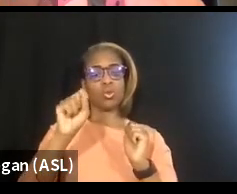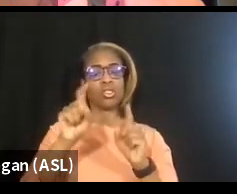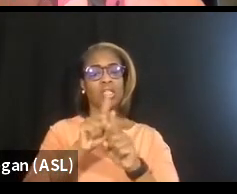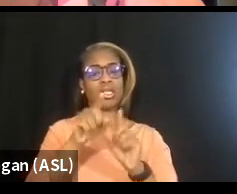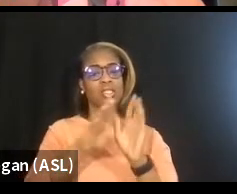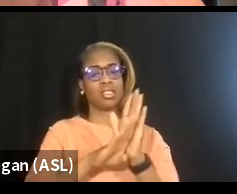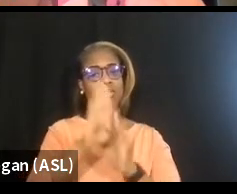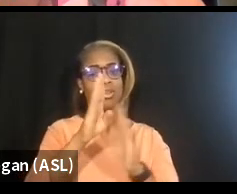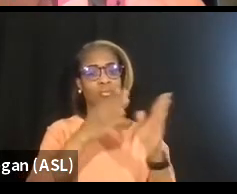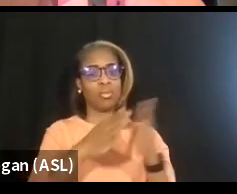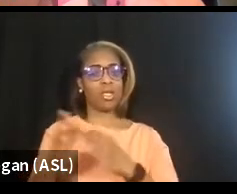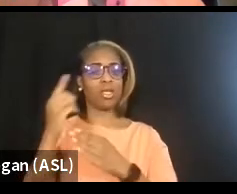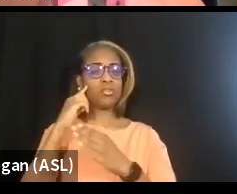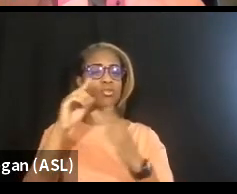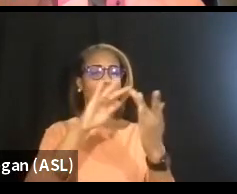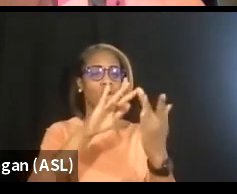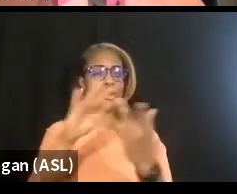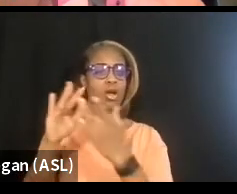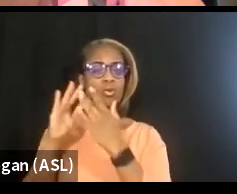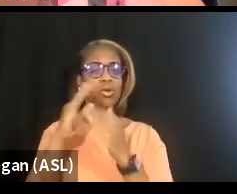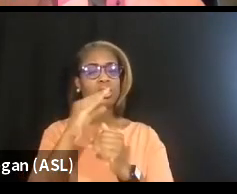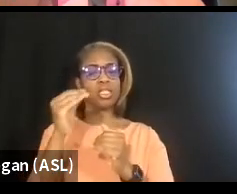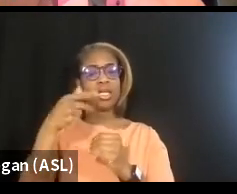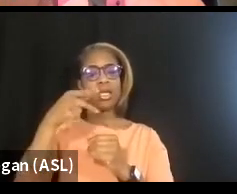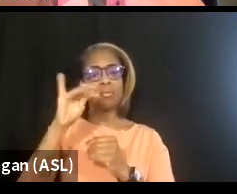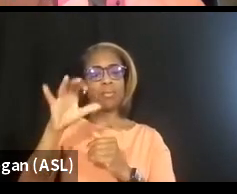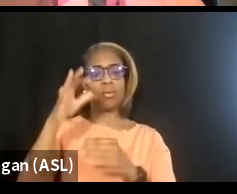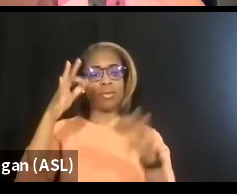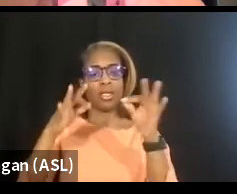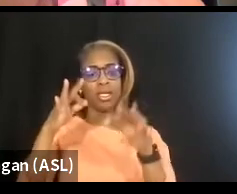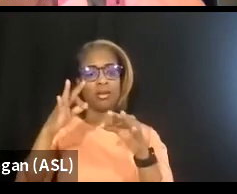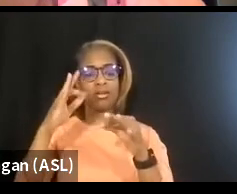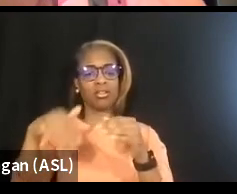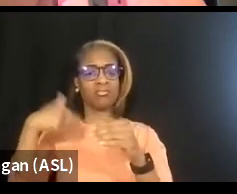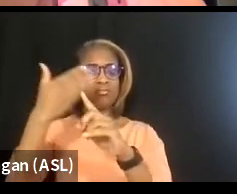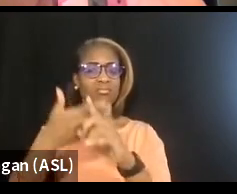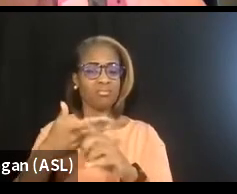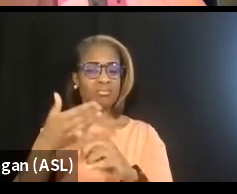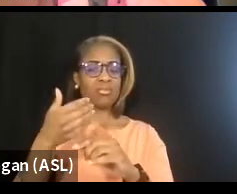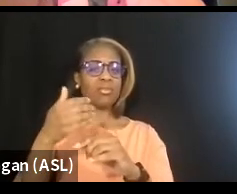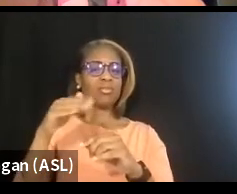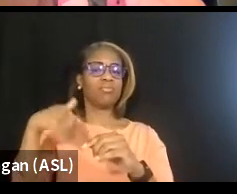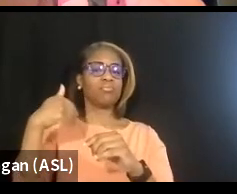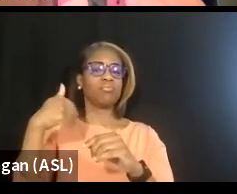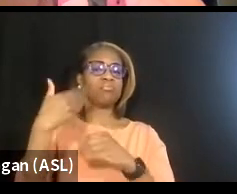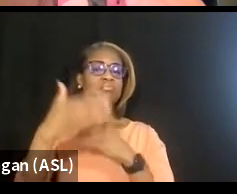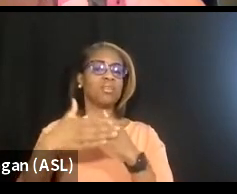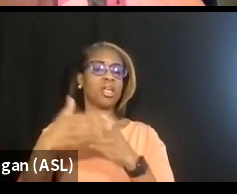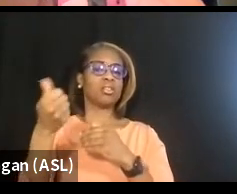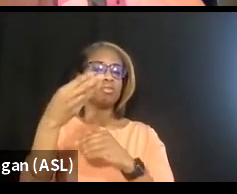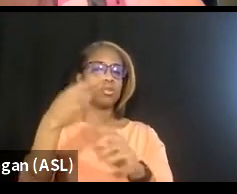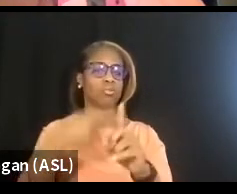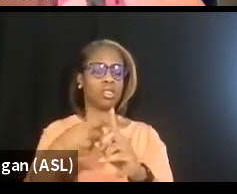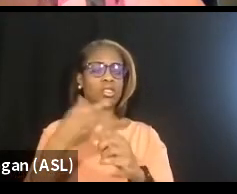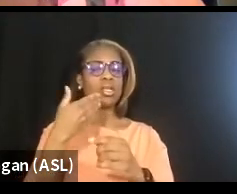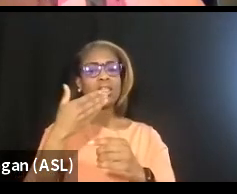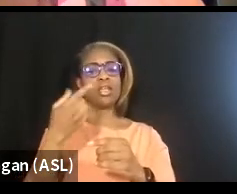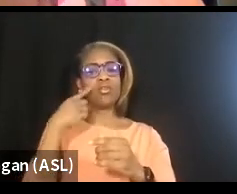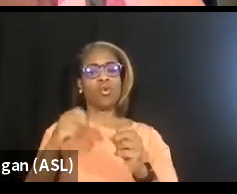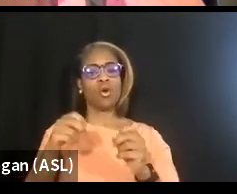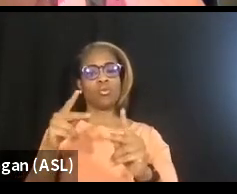commission's outreach and public hearings in the coming months. Thank you for this opportunity to address